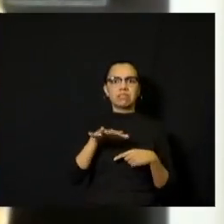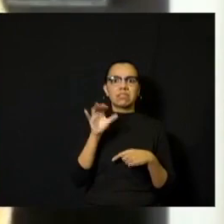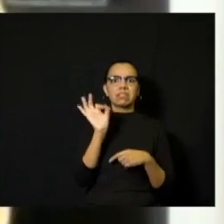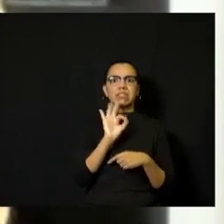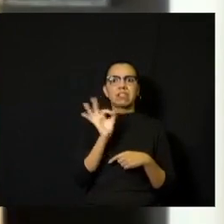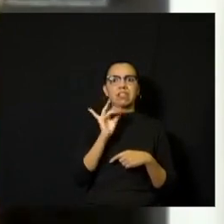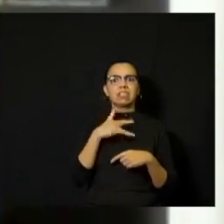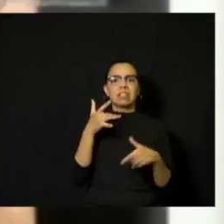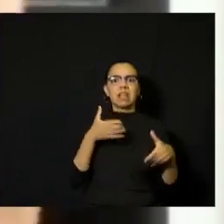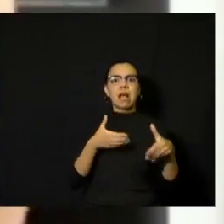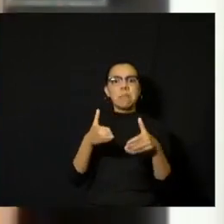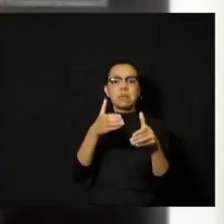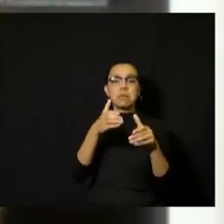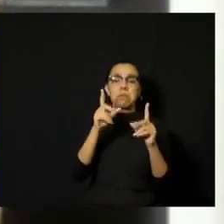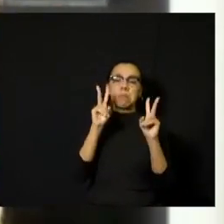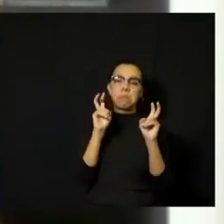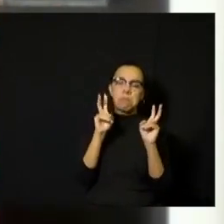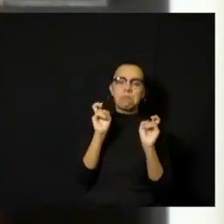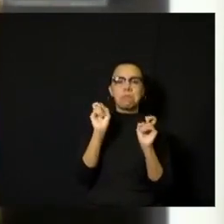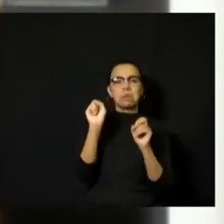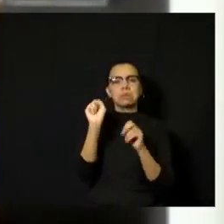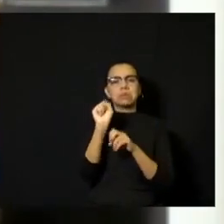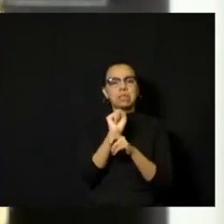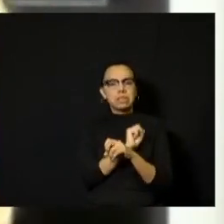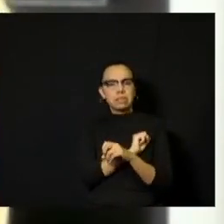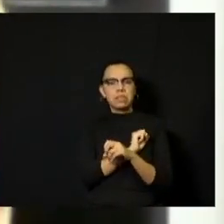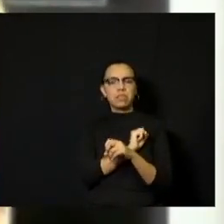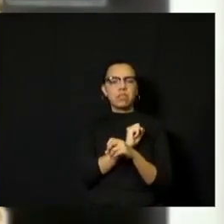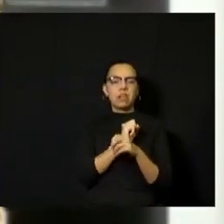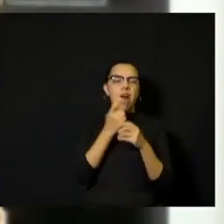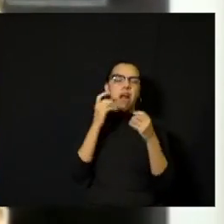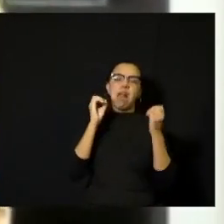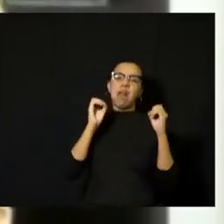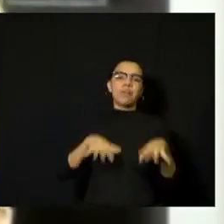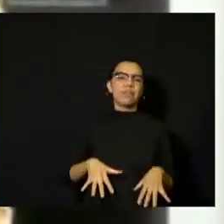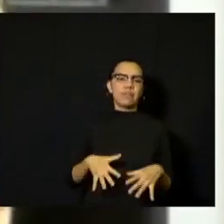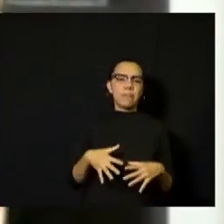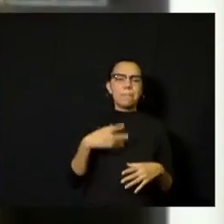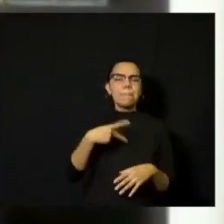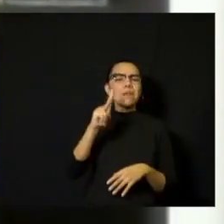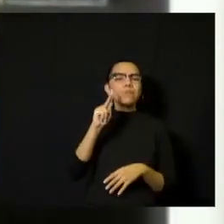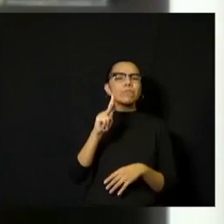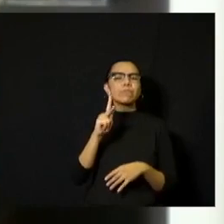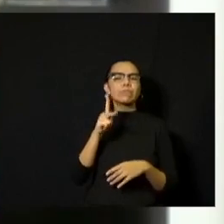For some people, it would maybe seem easy not continuing, but